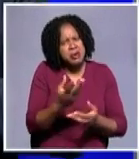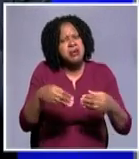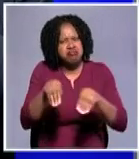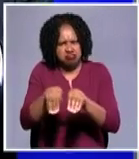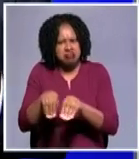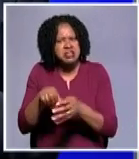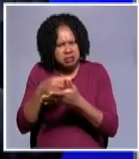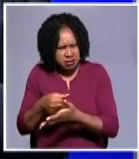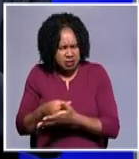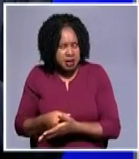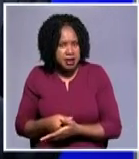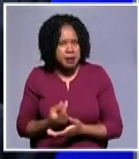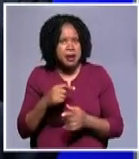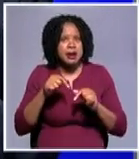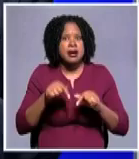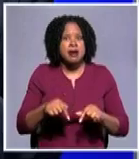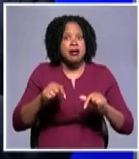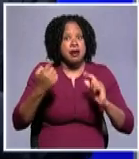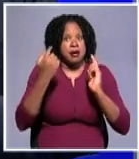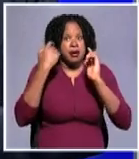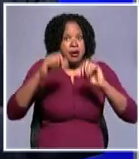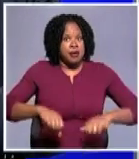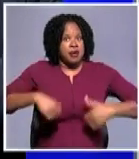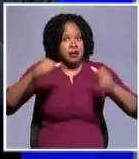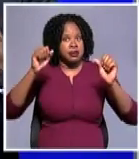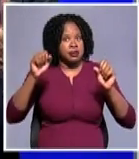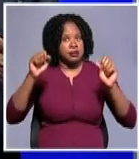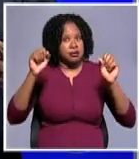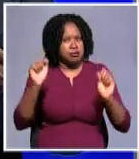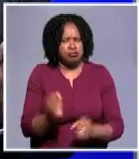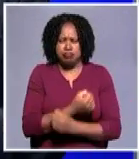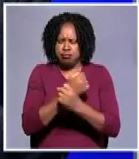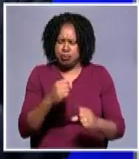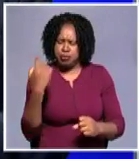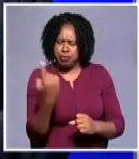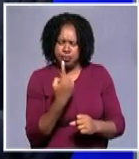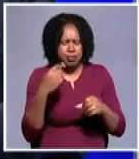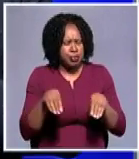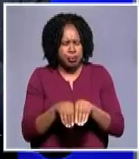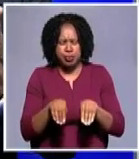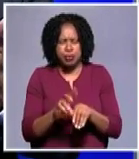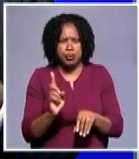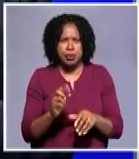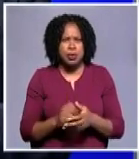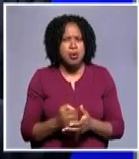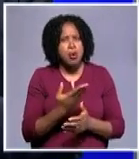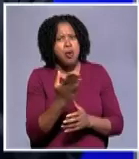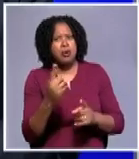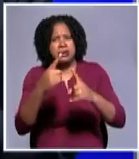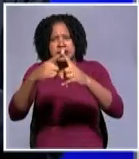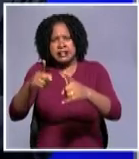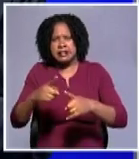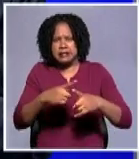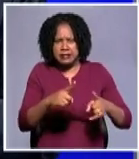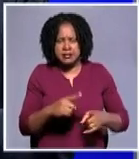Now, the Ministry of Health cannot do this alone. Mm. And so all hands are on board. I mean, all partners are on board. And